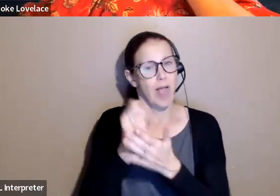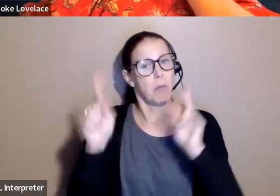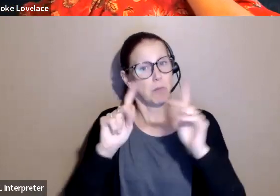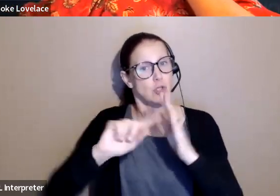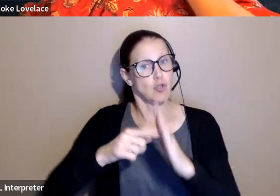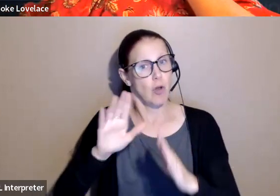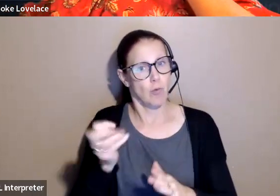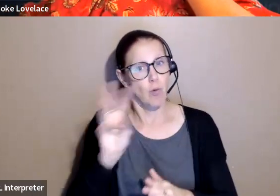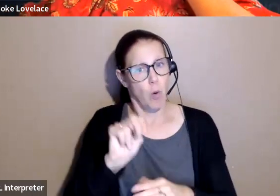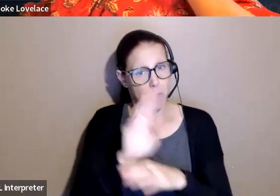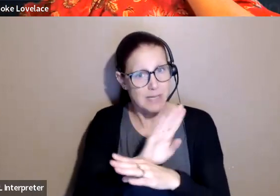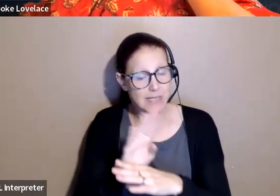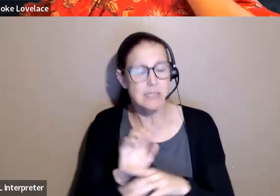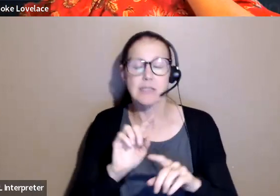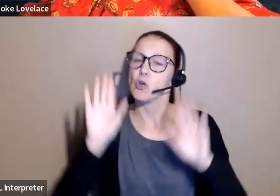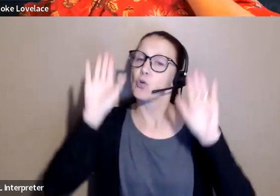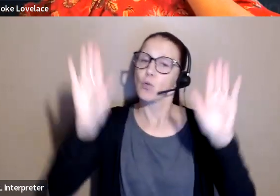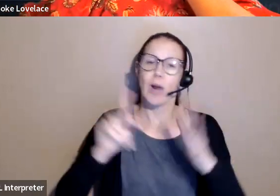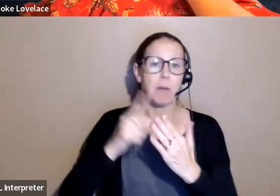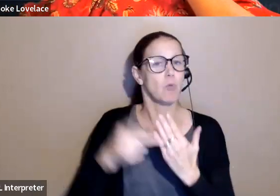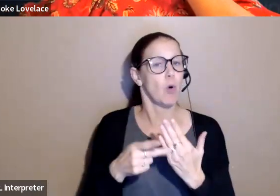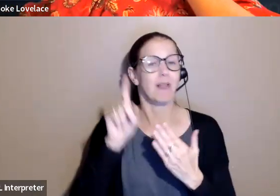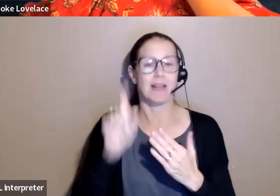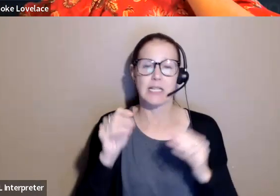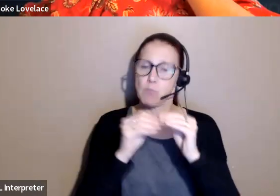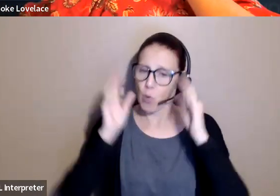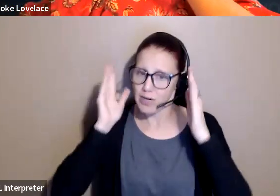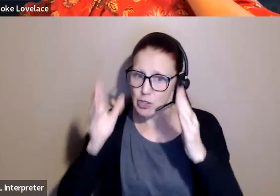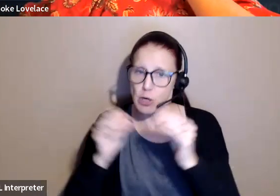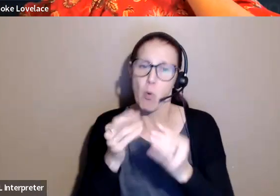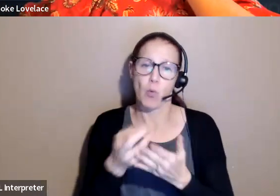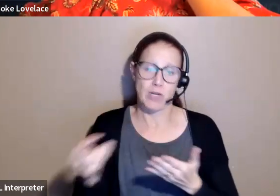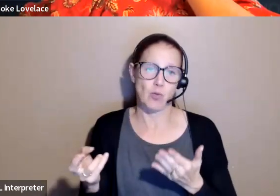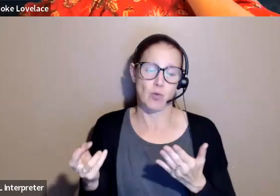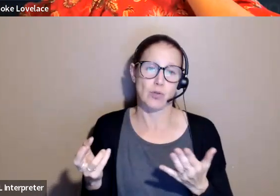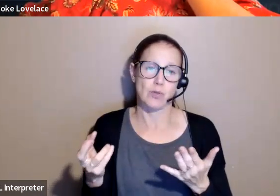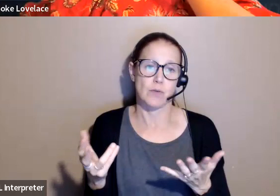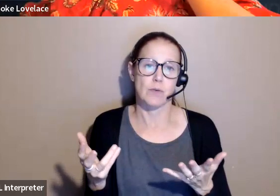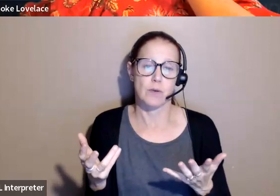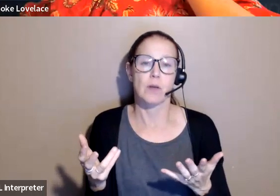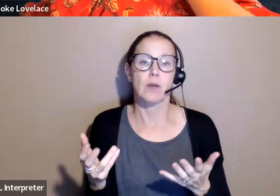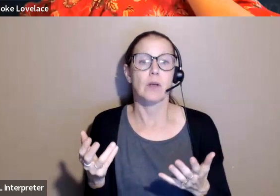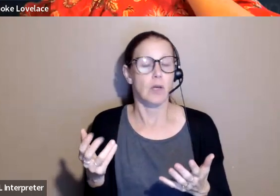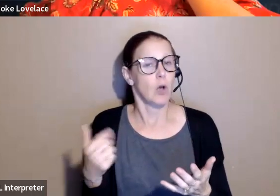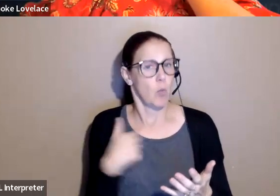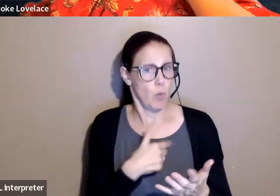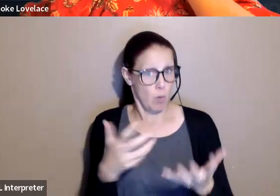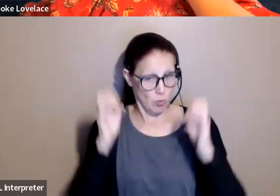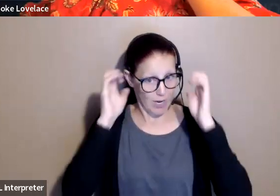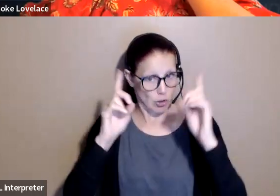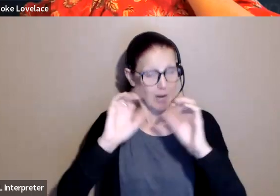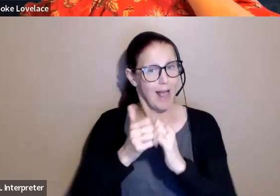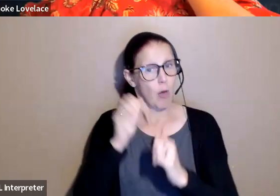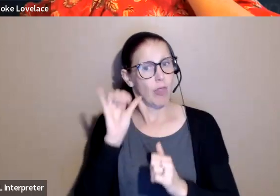business. So it's a great program that needs more attention and more resources, and we want to educate about how that